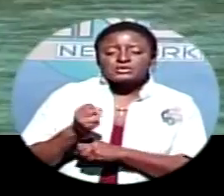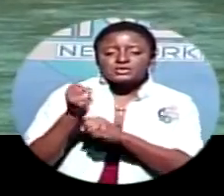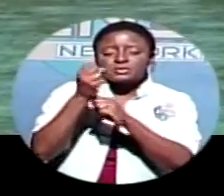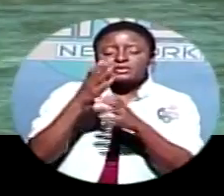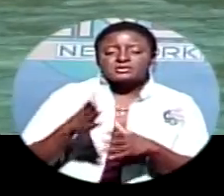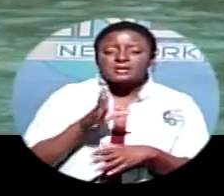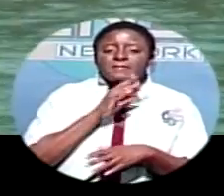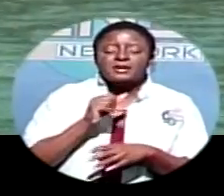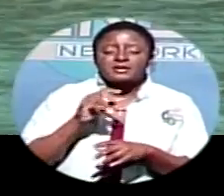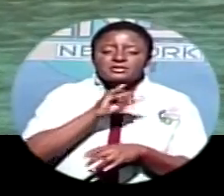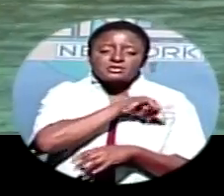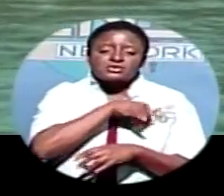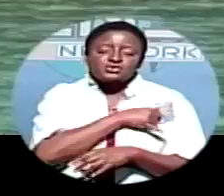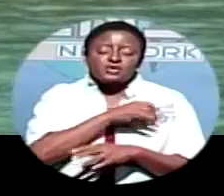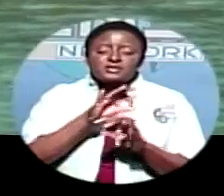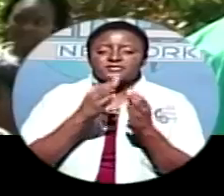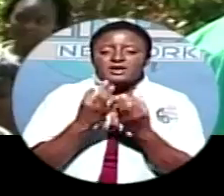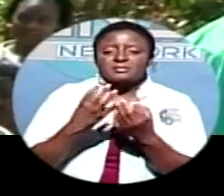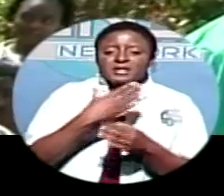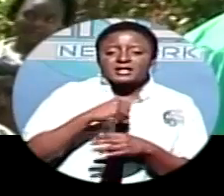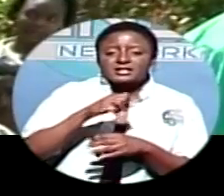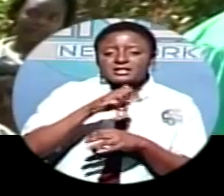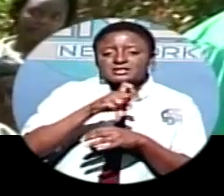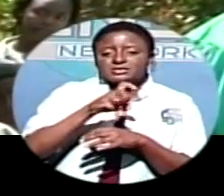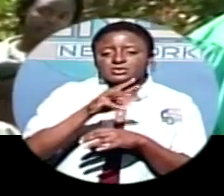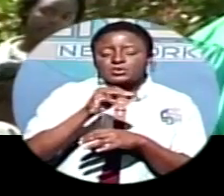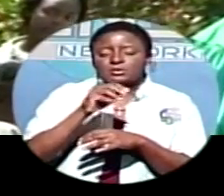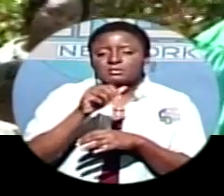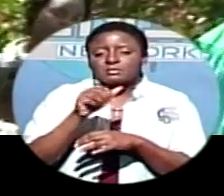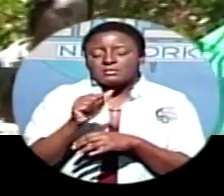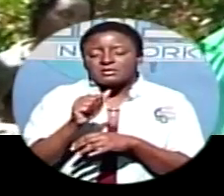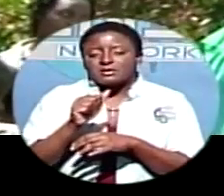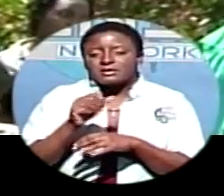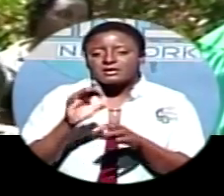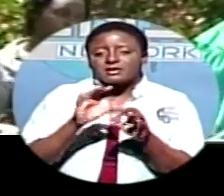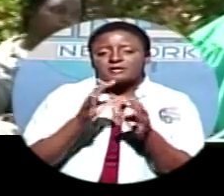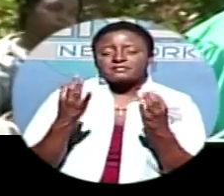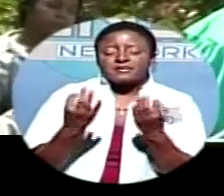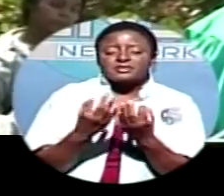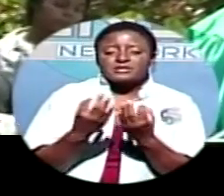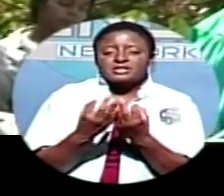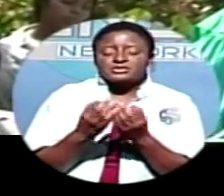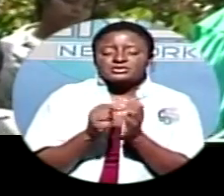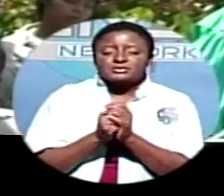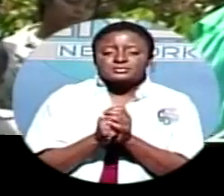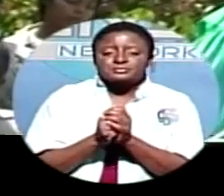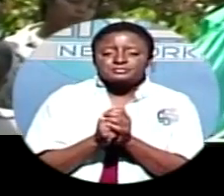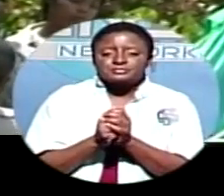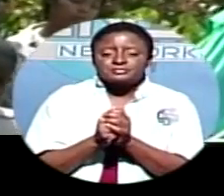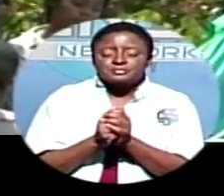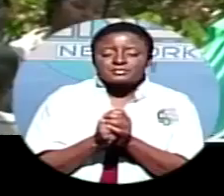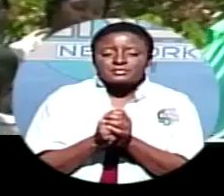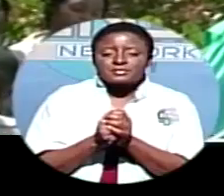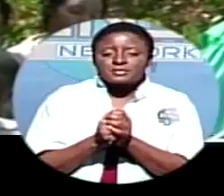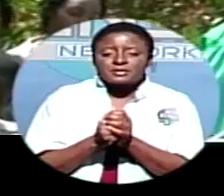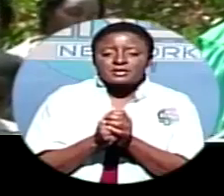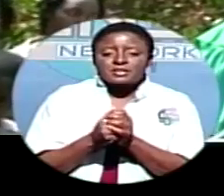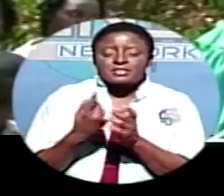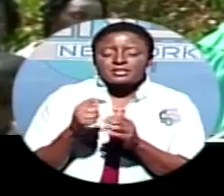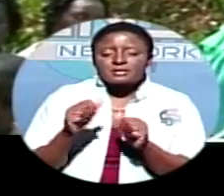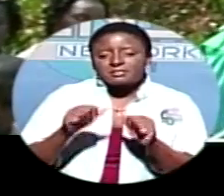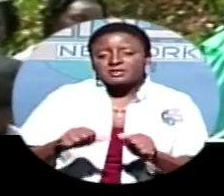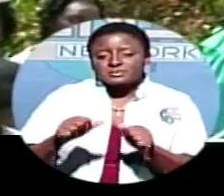Exuma Foundation. I think it's great. I think it's just the beginning. We've got, you know, the possibility going forward is for more